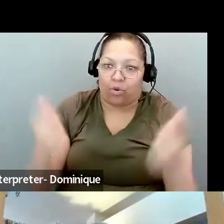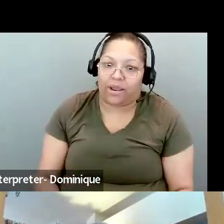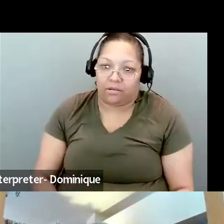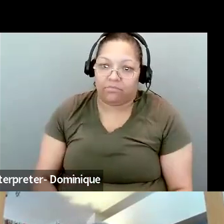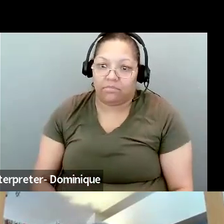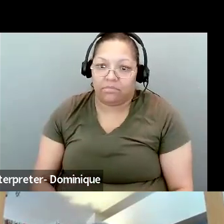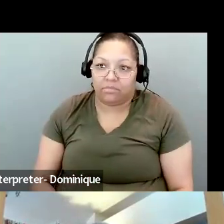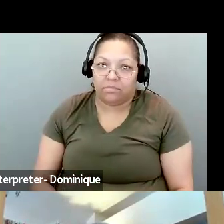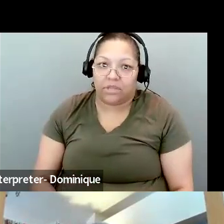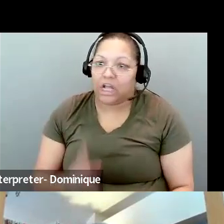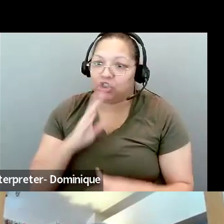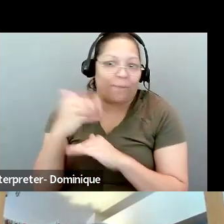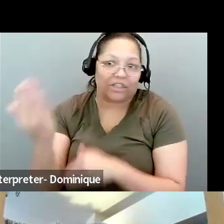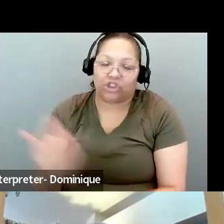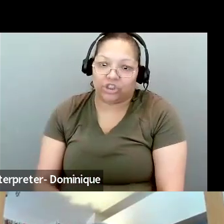too much.